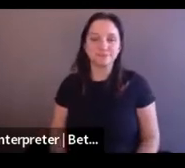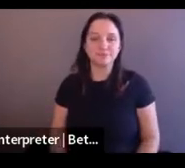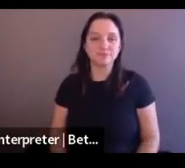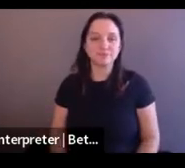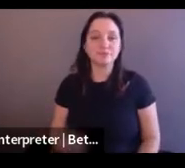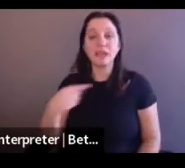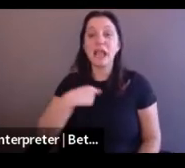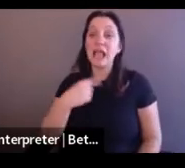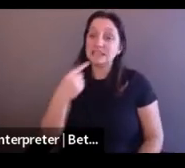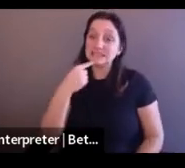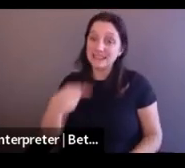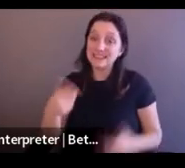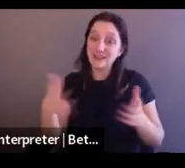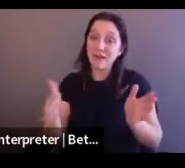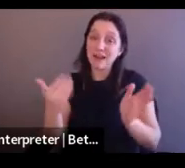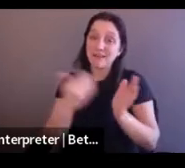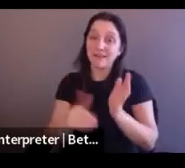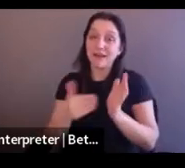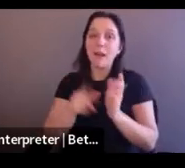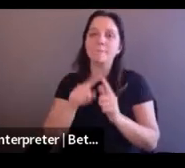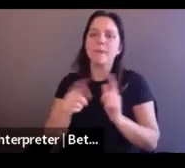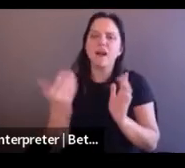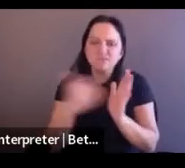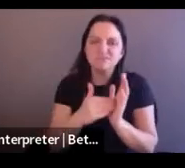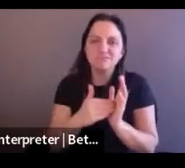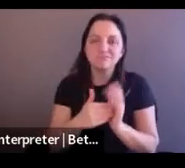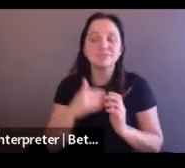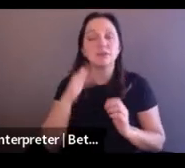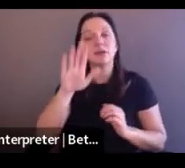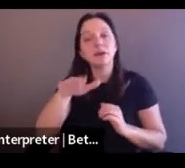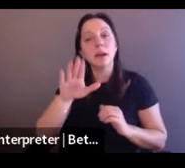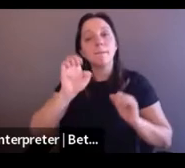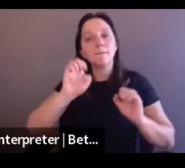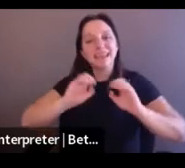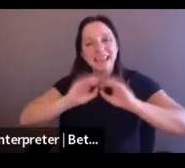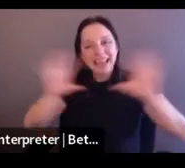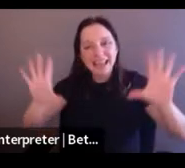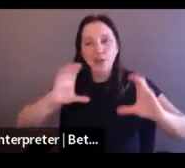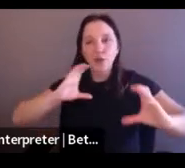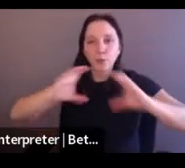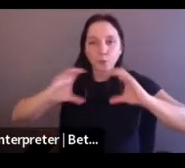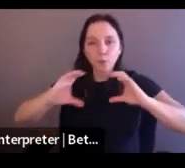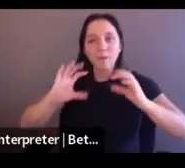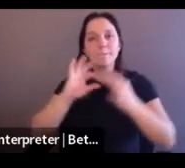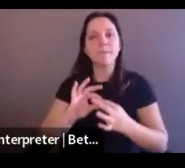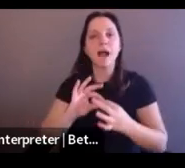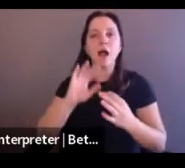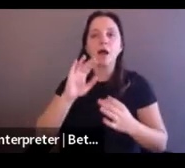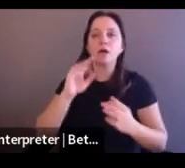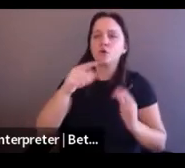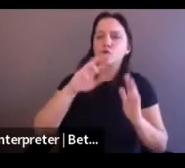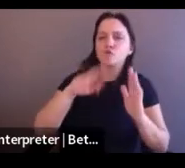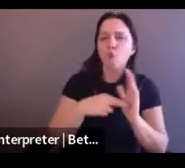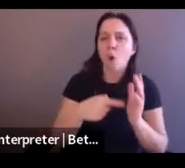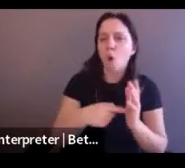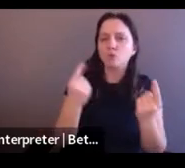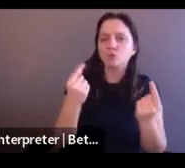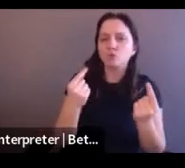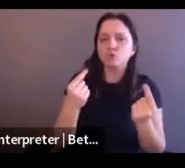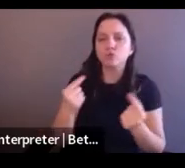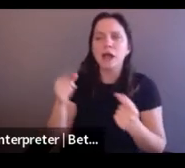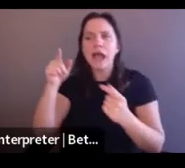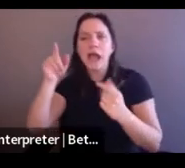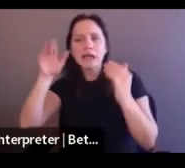but communicating clearly about the role and all expectations that you have is kind of your best tool for recruiting.